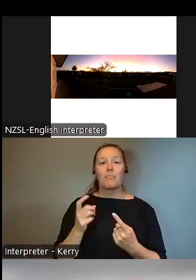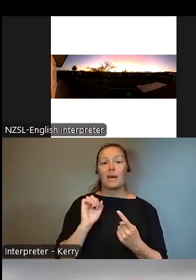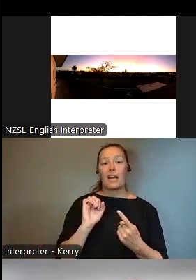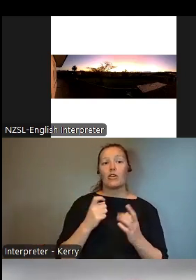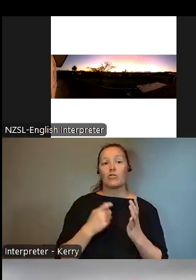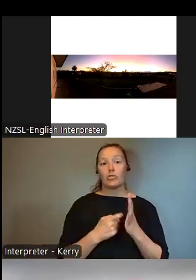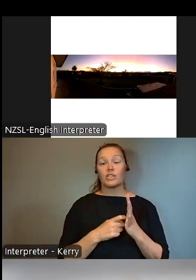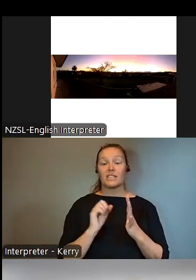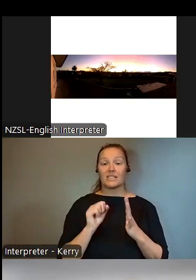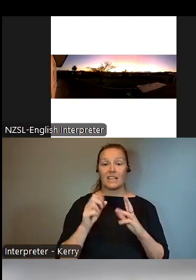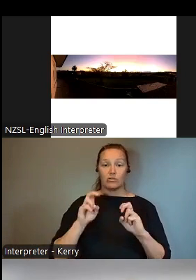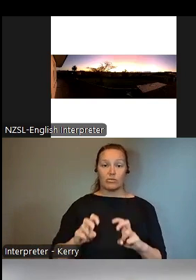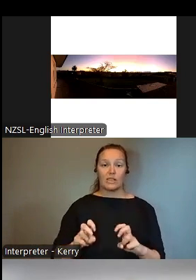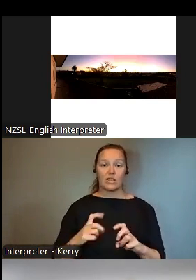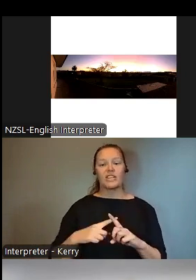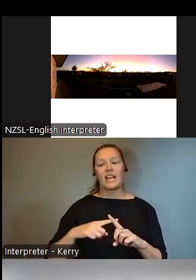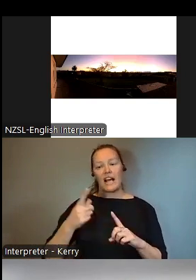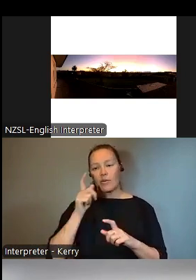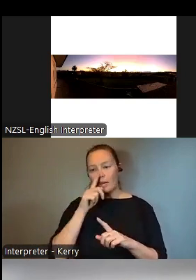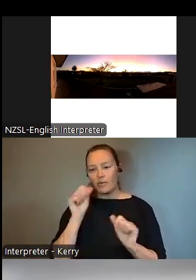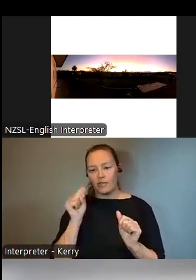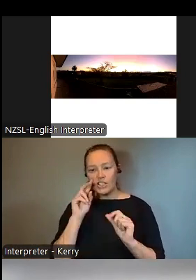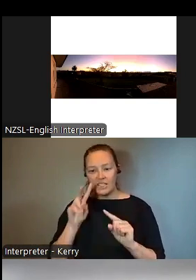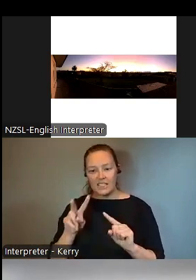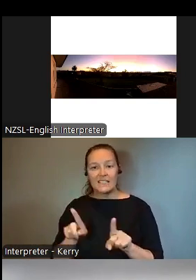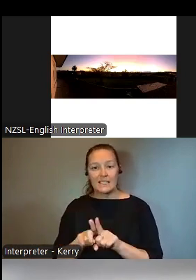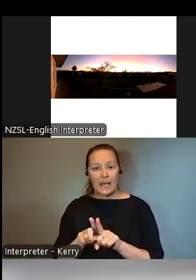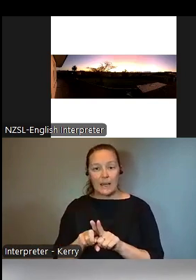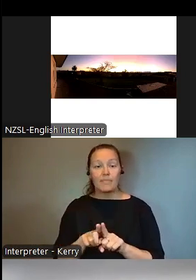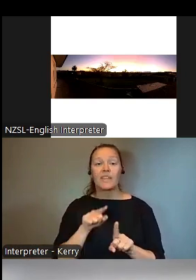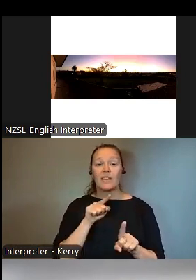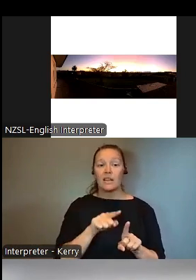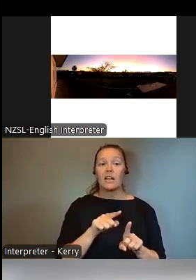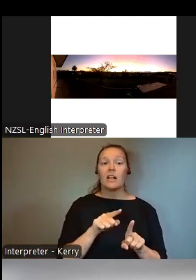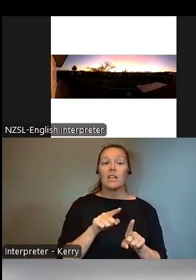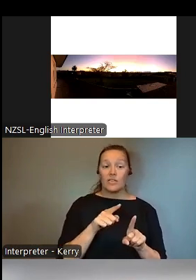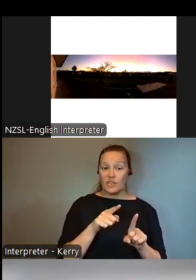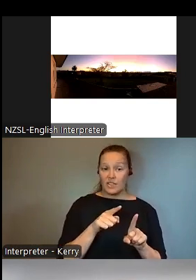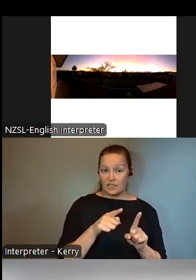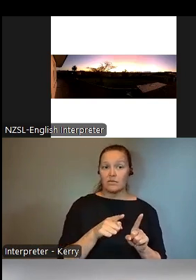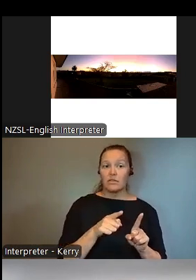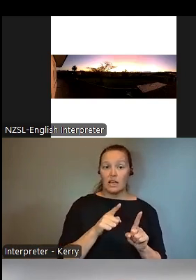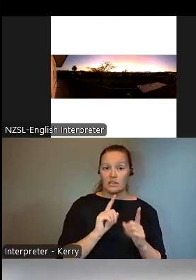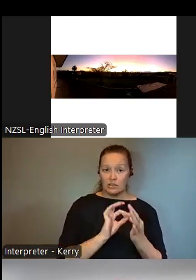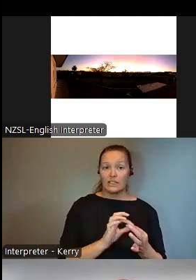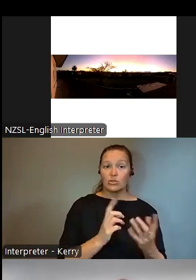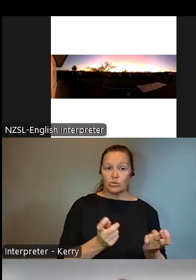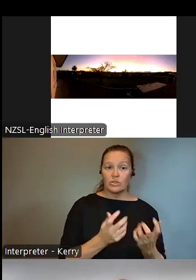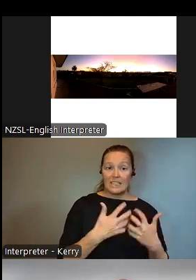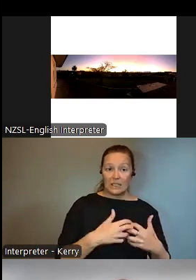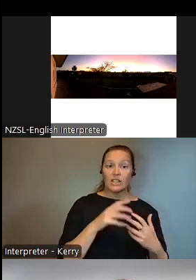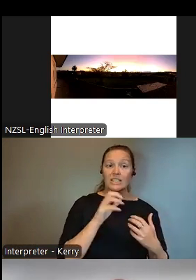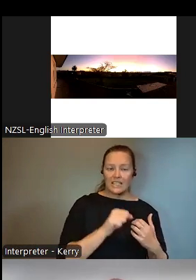people subsequently have identified, that this tracks not only with technology, but also with new ideas and how they